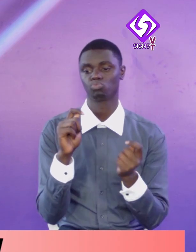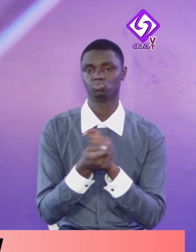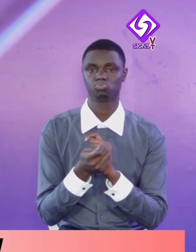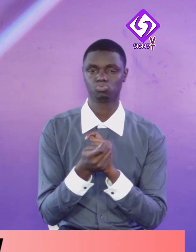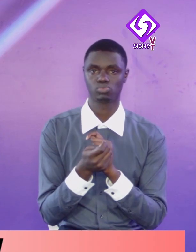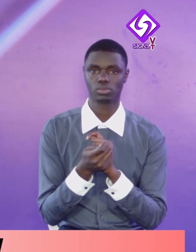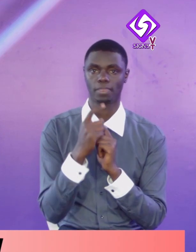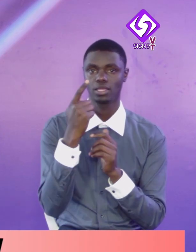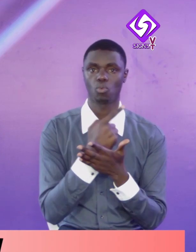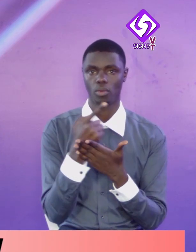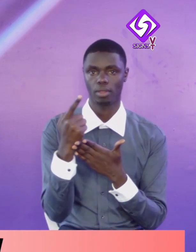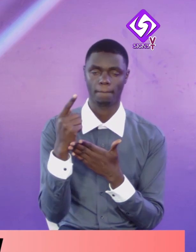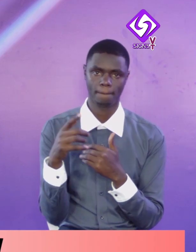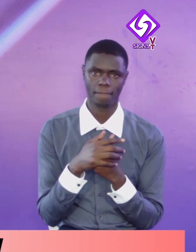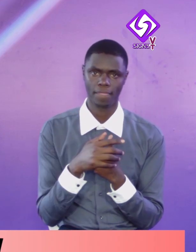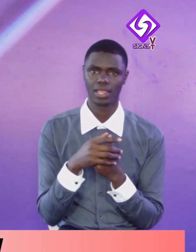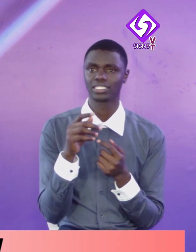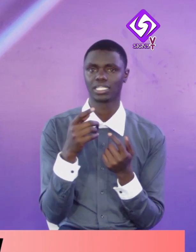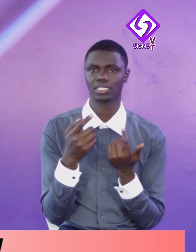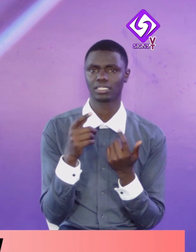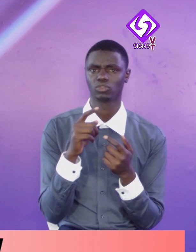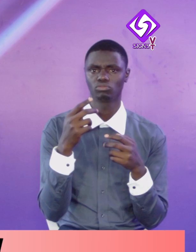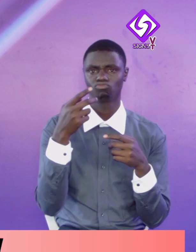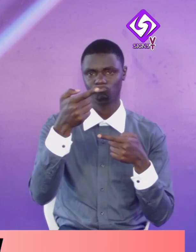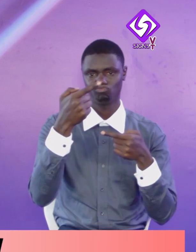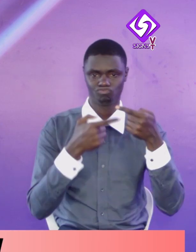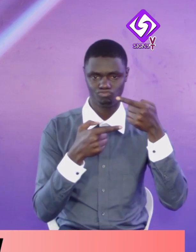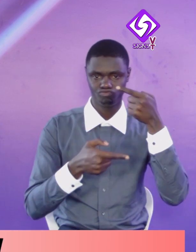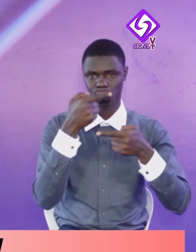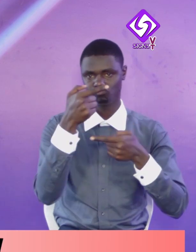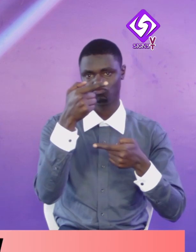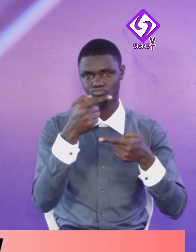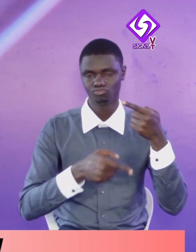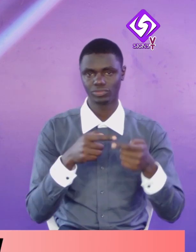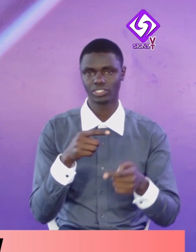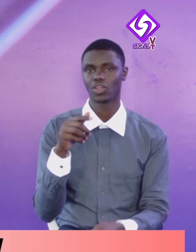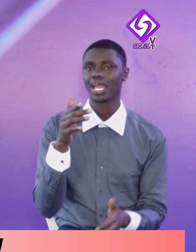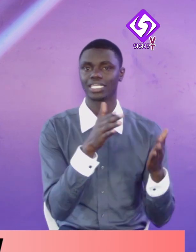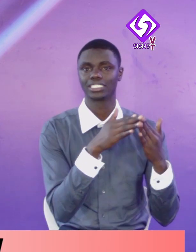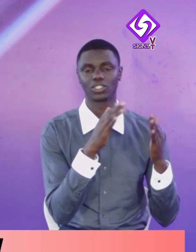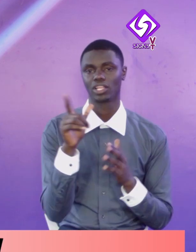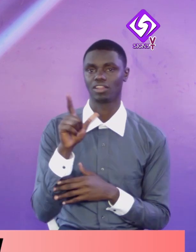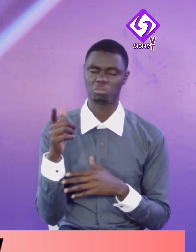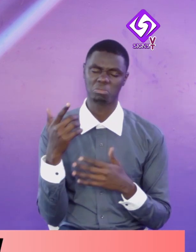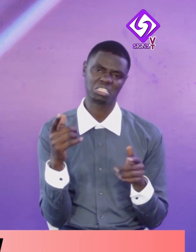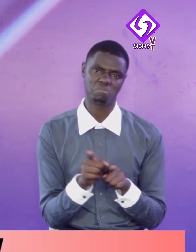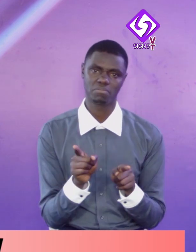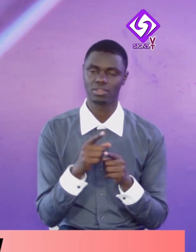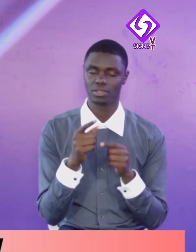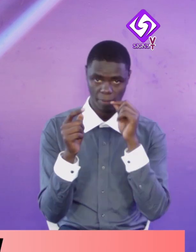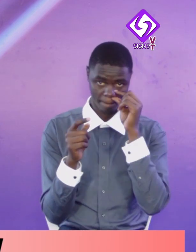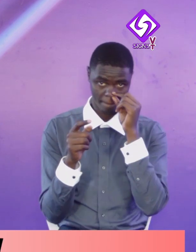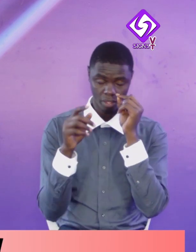1 week. It is like a switch position like Arsenal and Liverpool. So Real Madrid is leading number 1 with 21